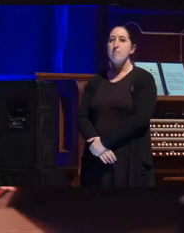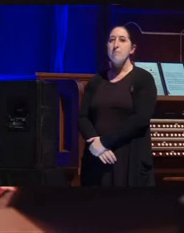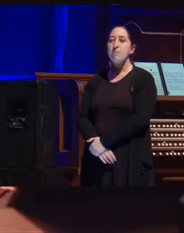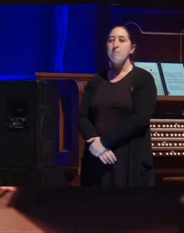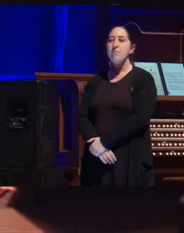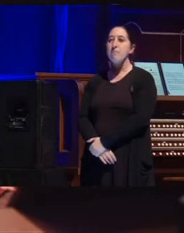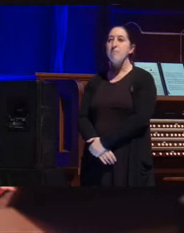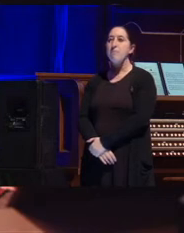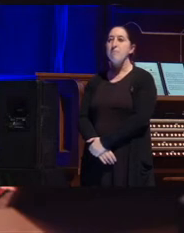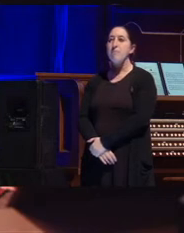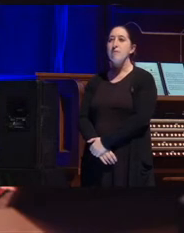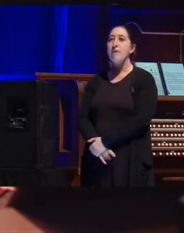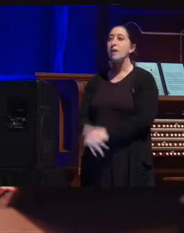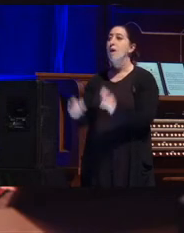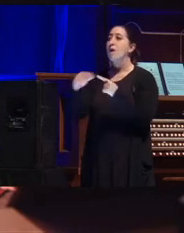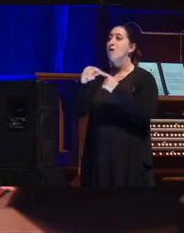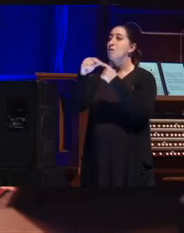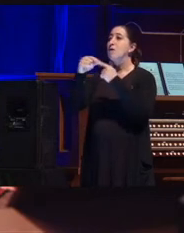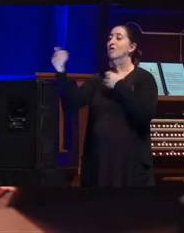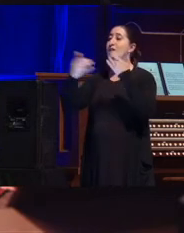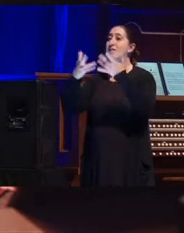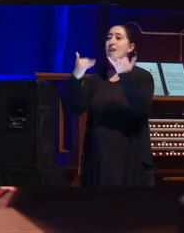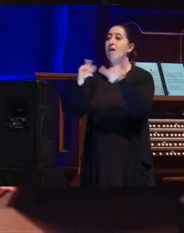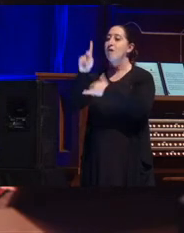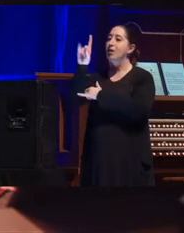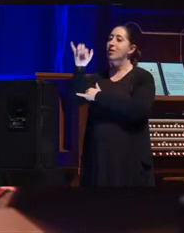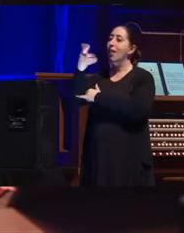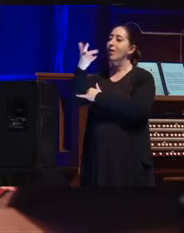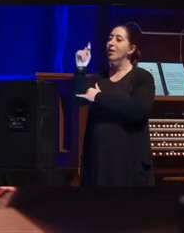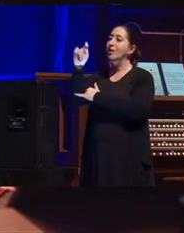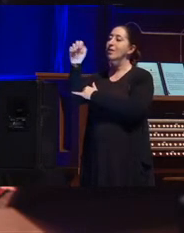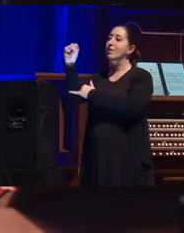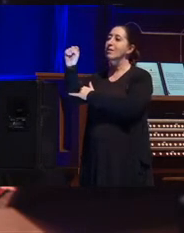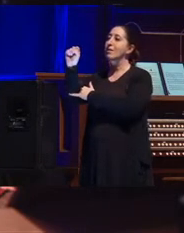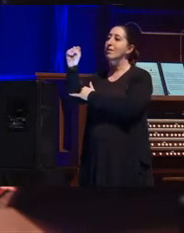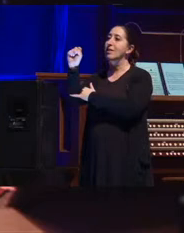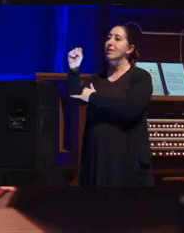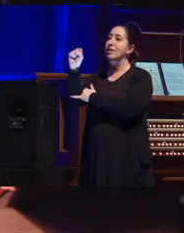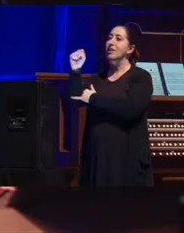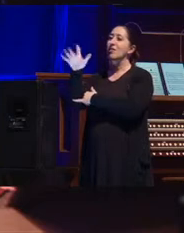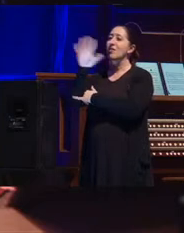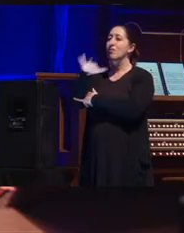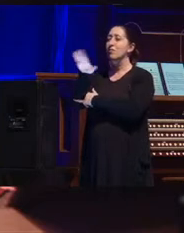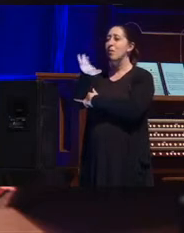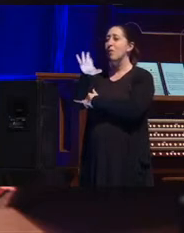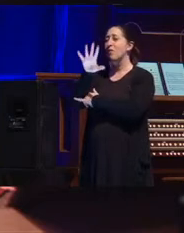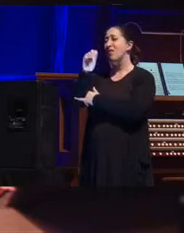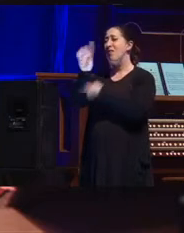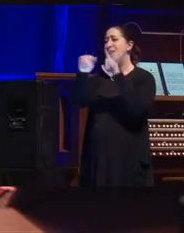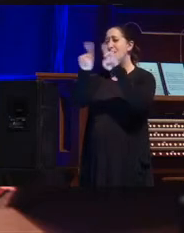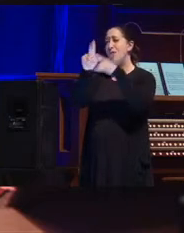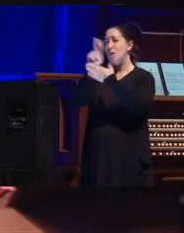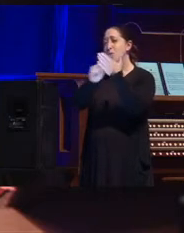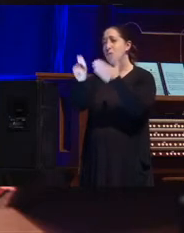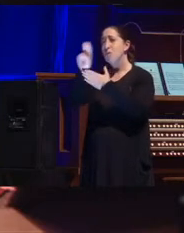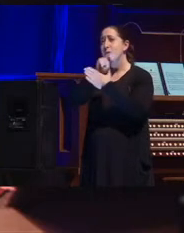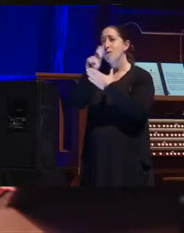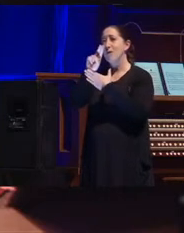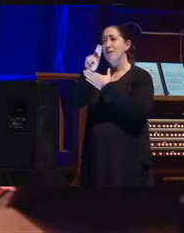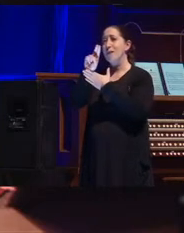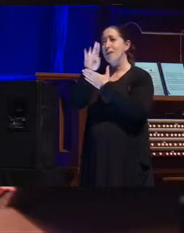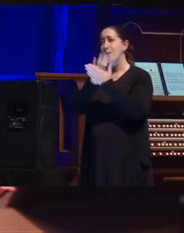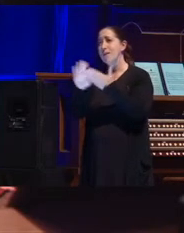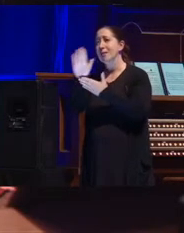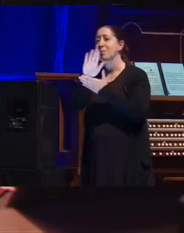Our very special guests today are the delegates and representatives from nearly 50 universities and learned